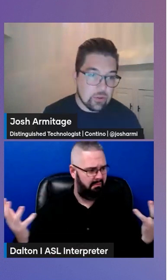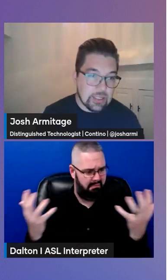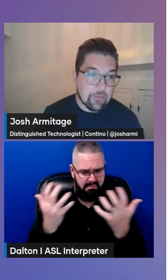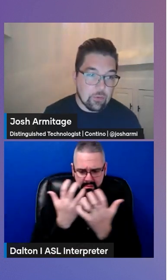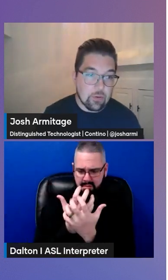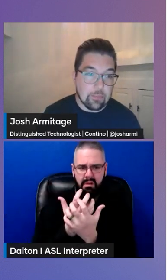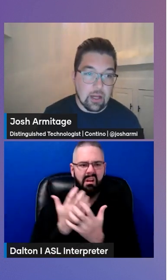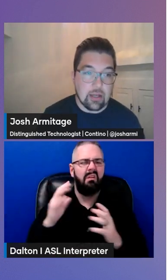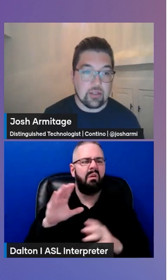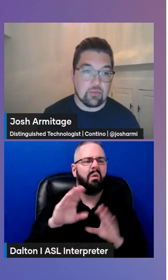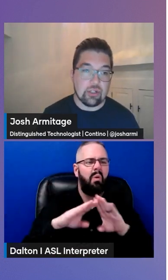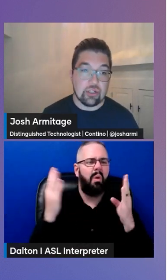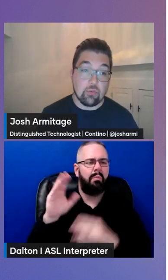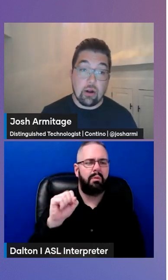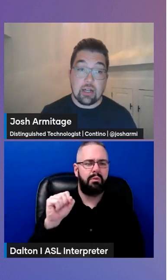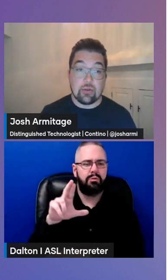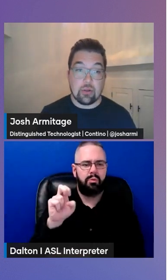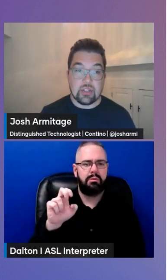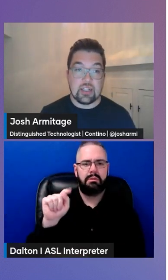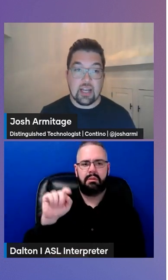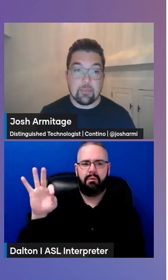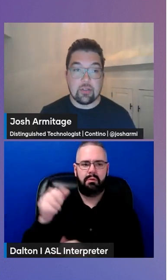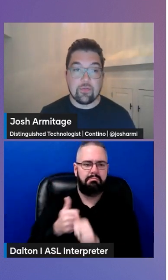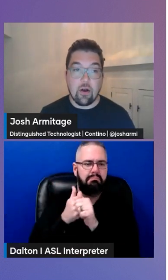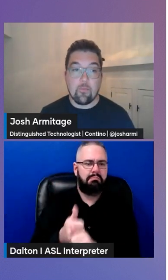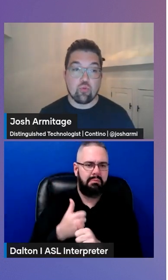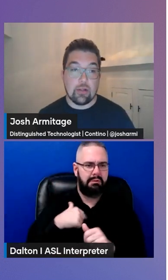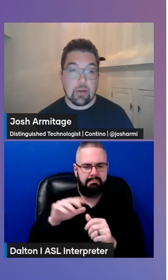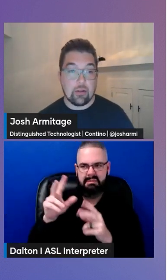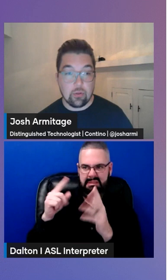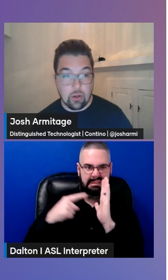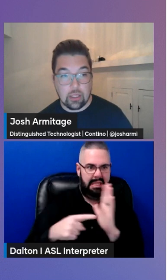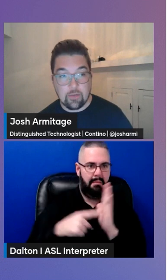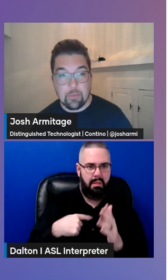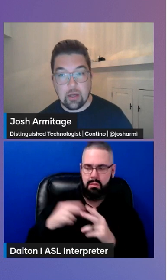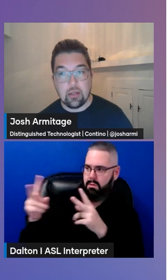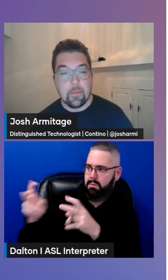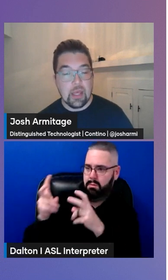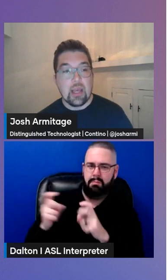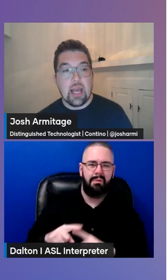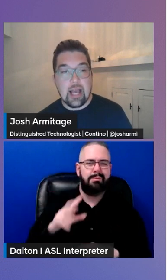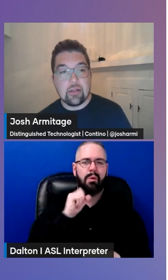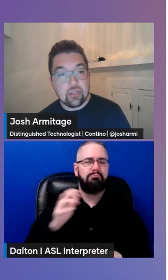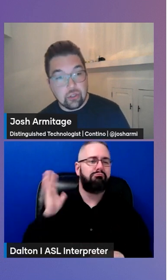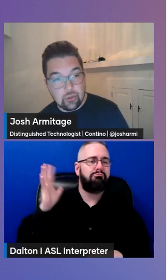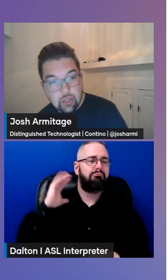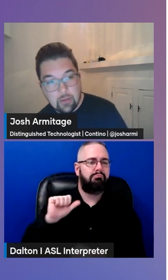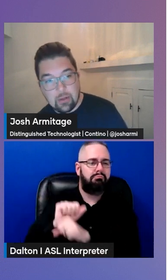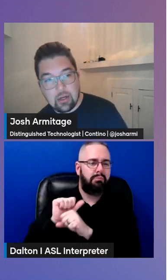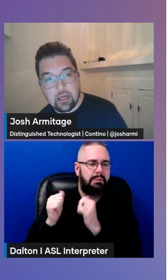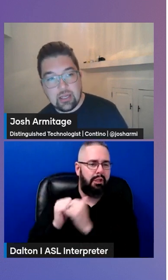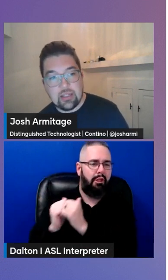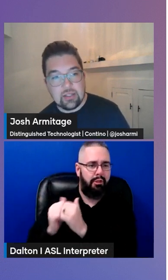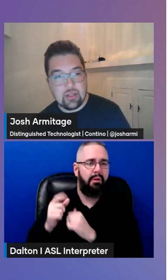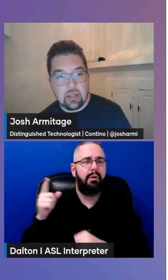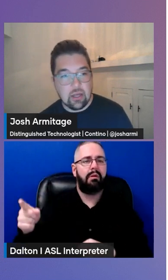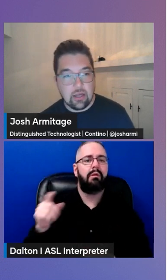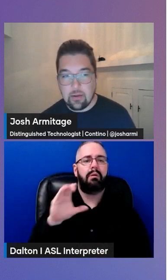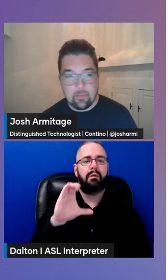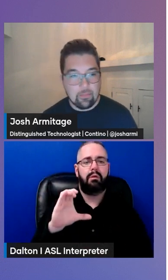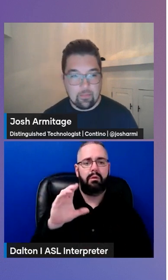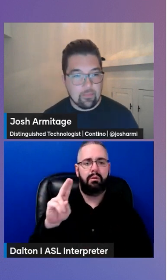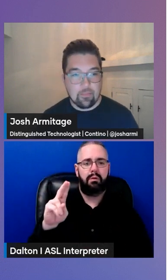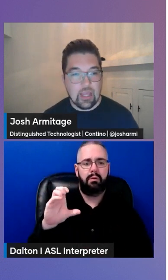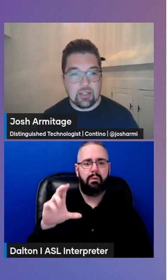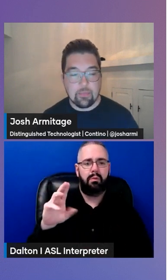tool called Terraform Compliance, which is where I took those examples from, written by an old colleague of mine. And Cucumber is